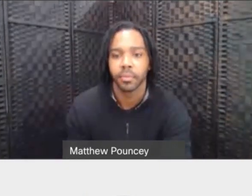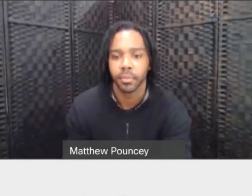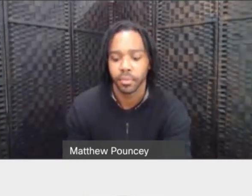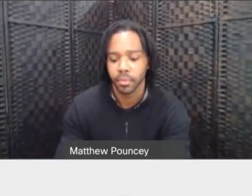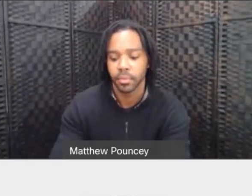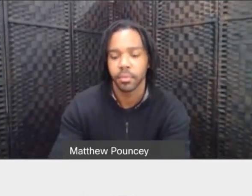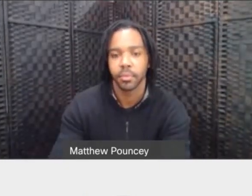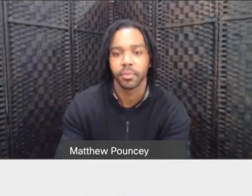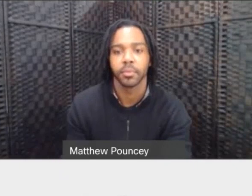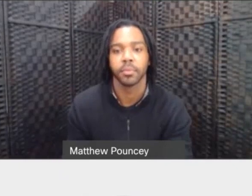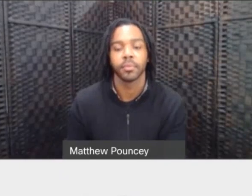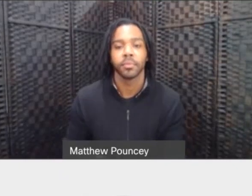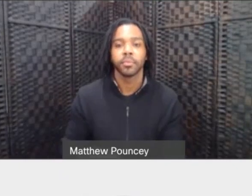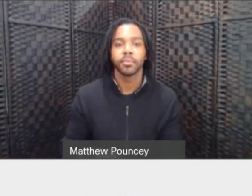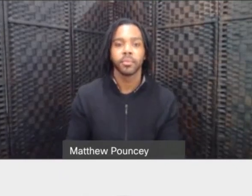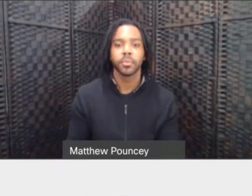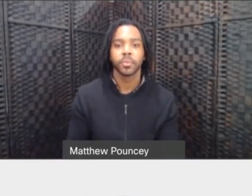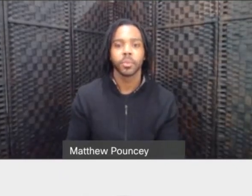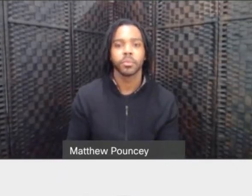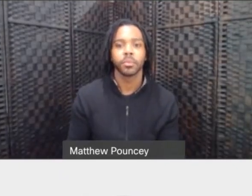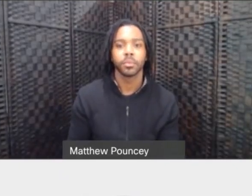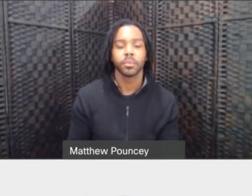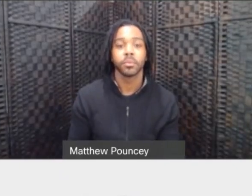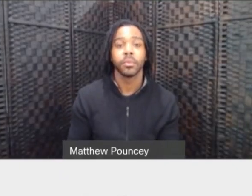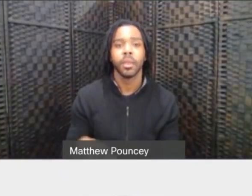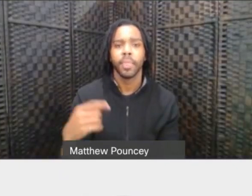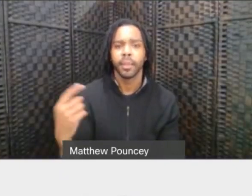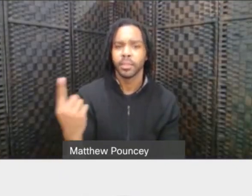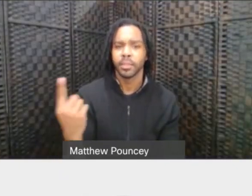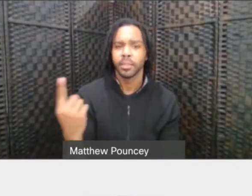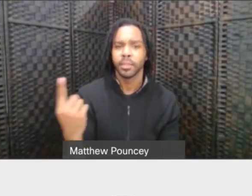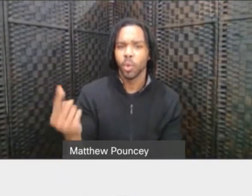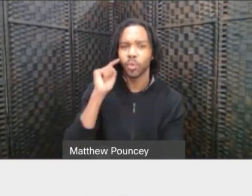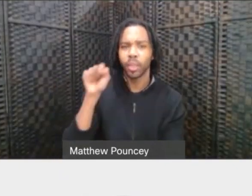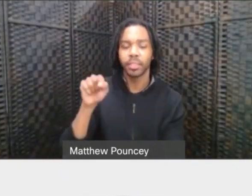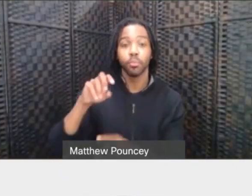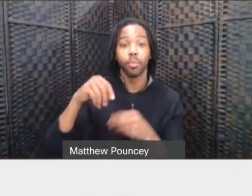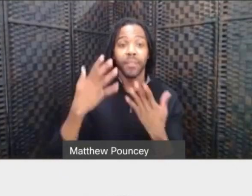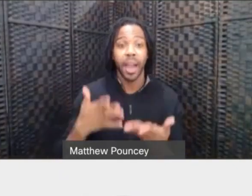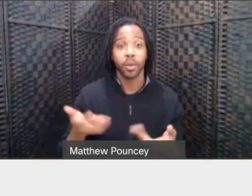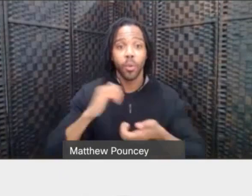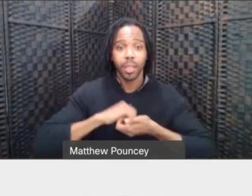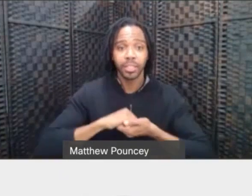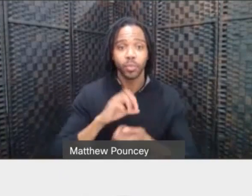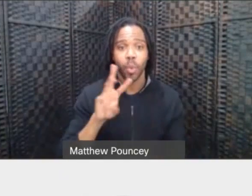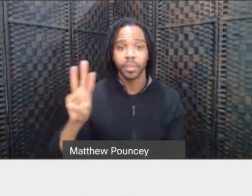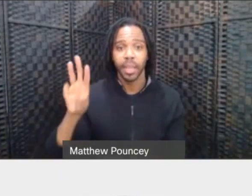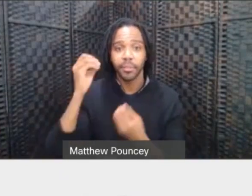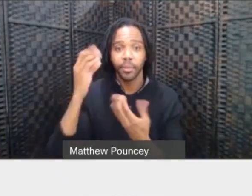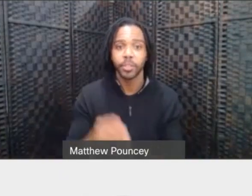Someone had asked for the Provider Coalition website information.